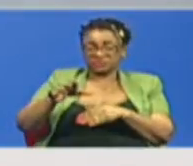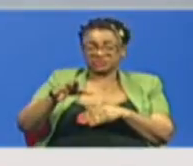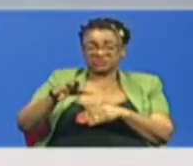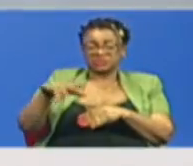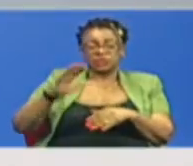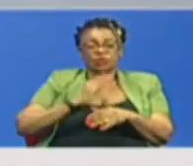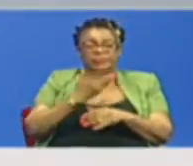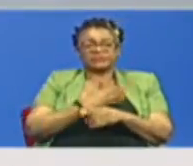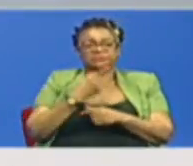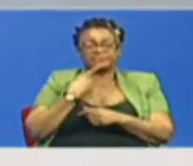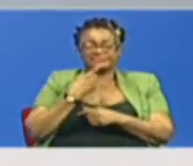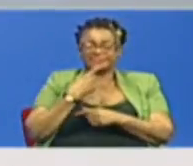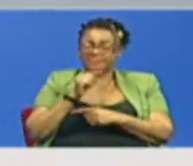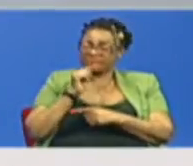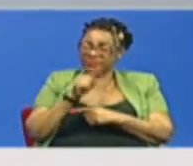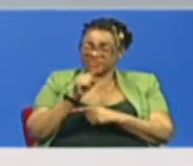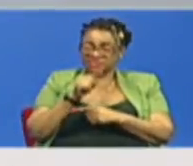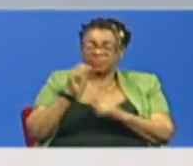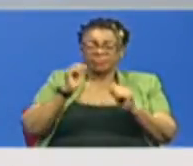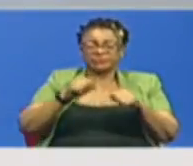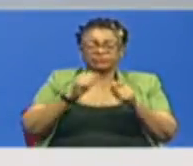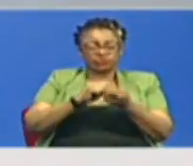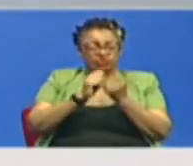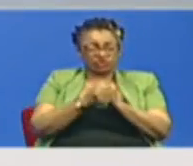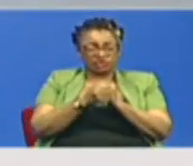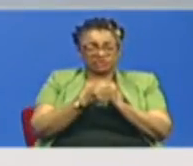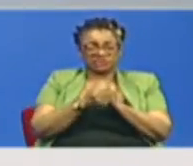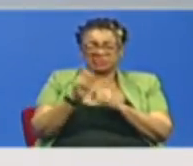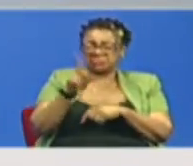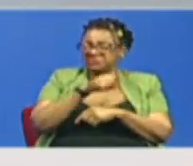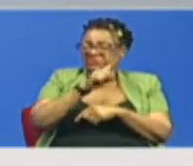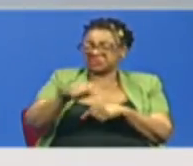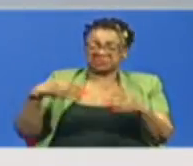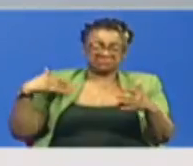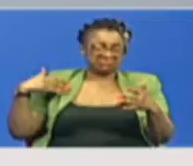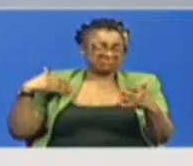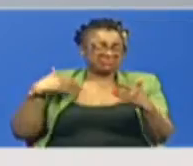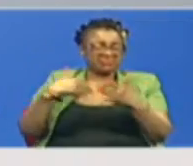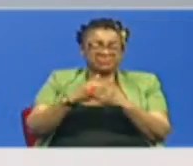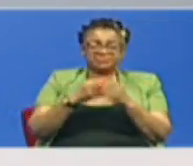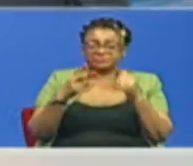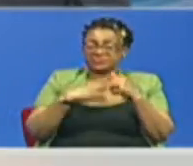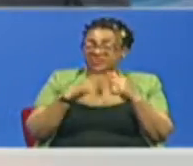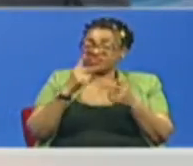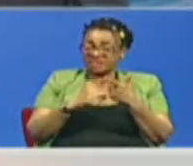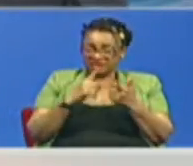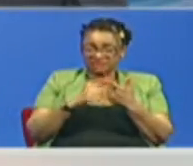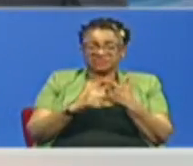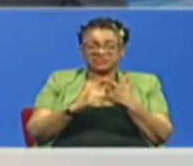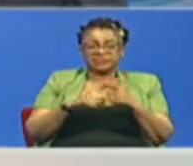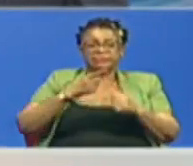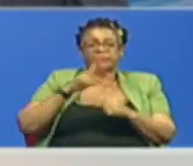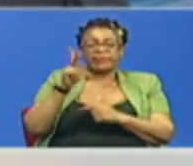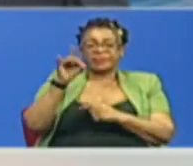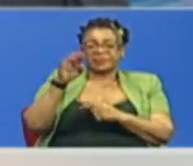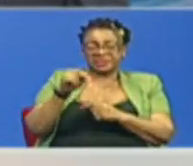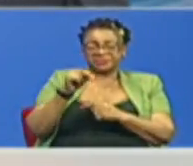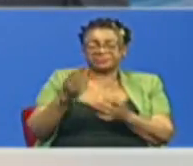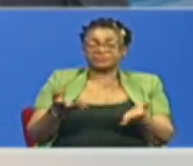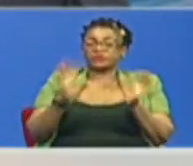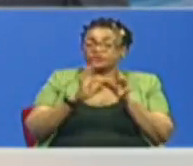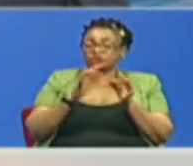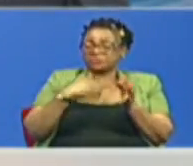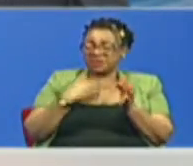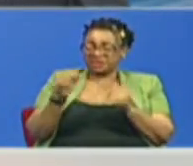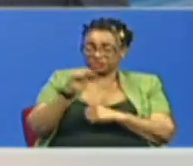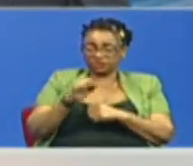says this will correct the wrongs of the last 7 years. Our senior political affairs reporter Kennedy Muredi joins me now in studio